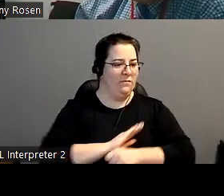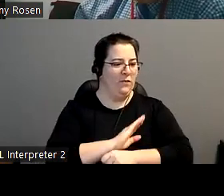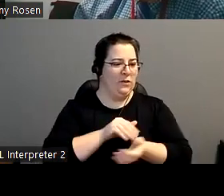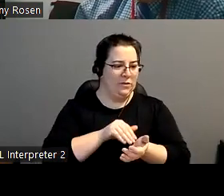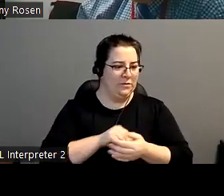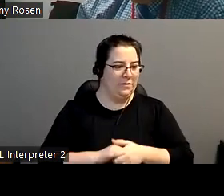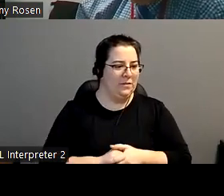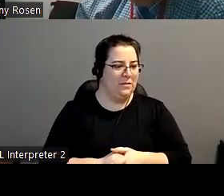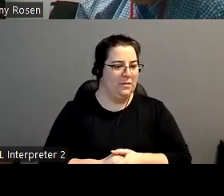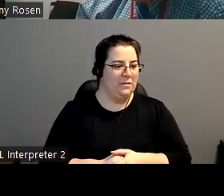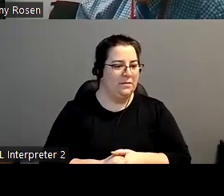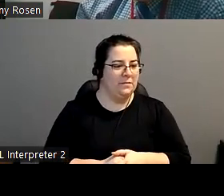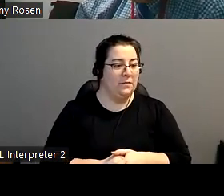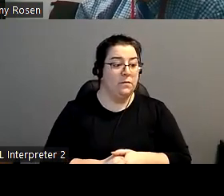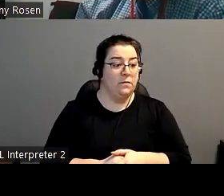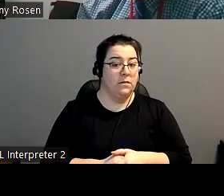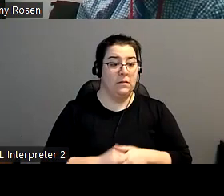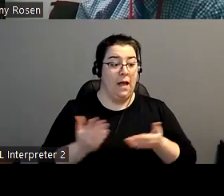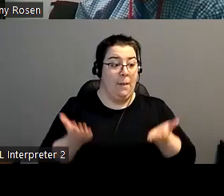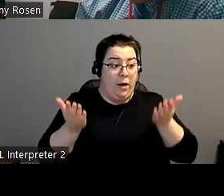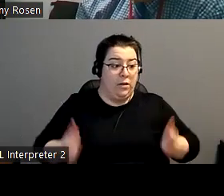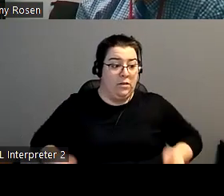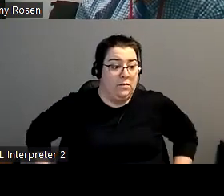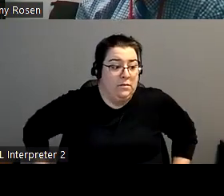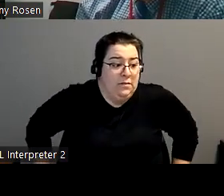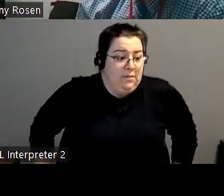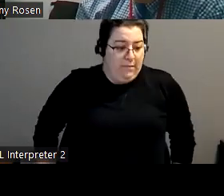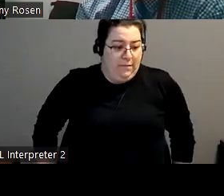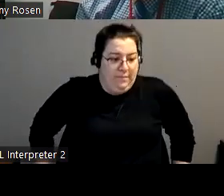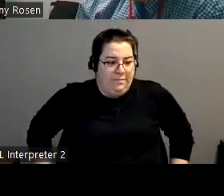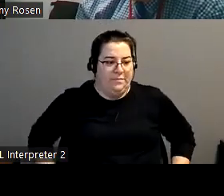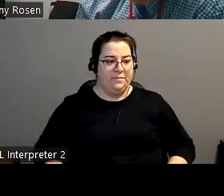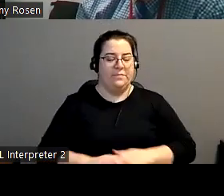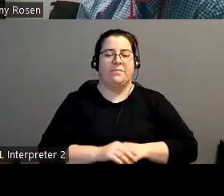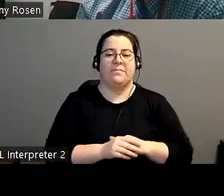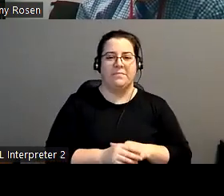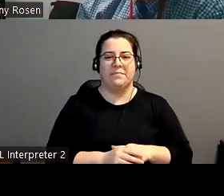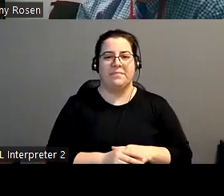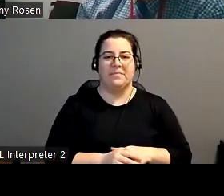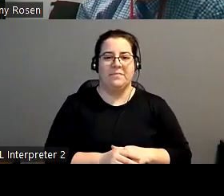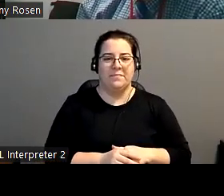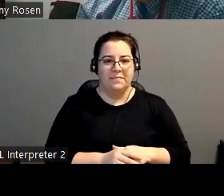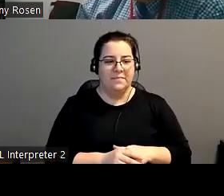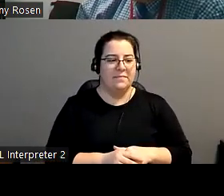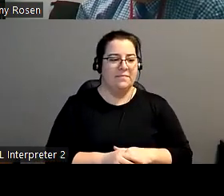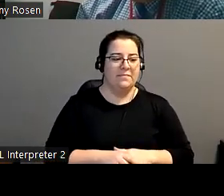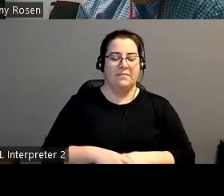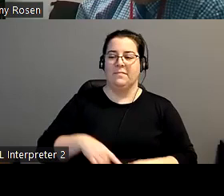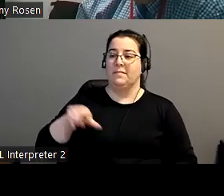my teachers, and he said, "Tony, I hear you're joining our faculty. That sounds like great